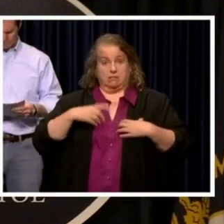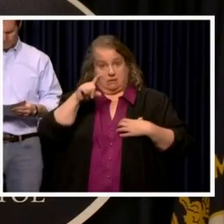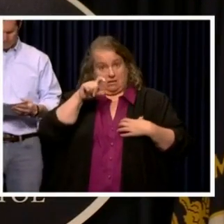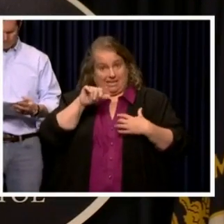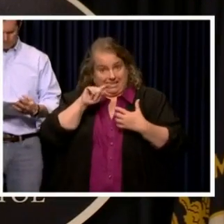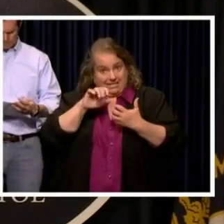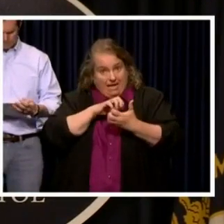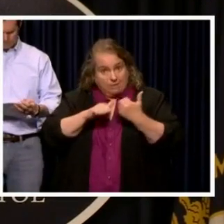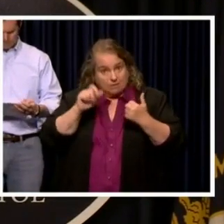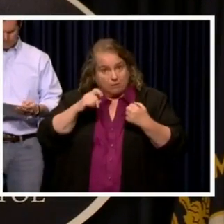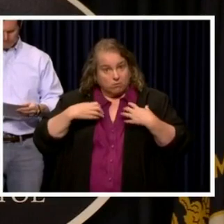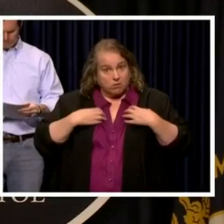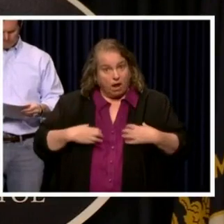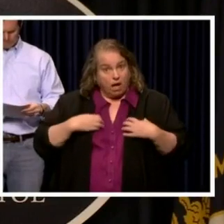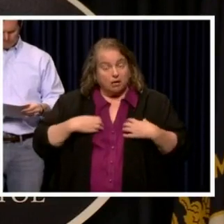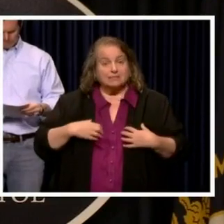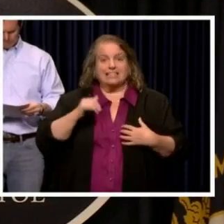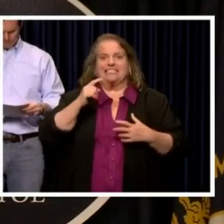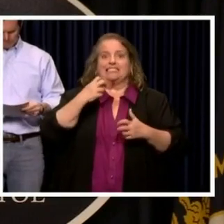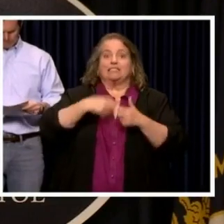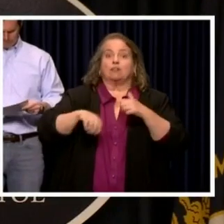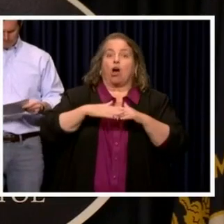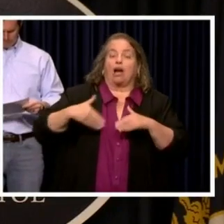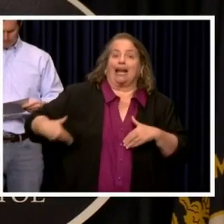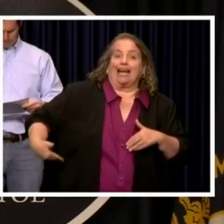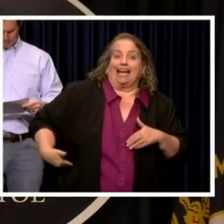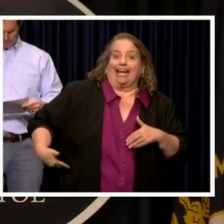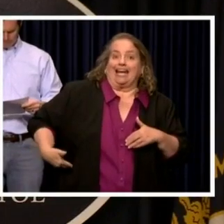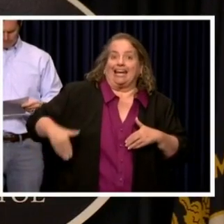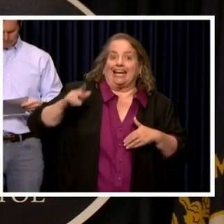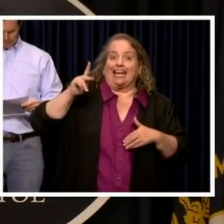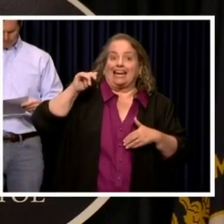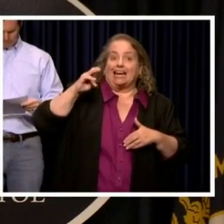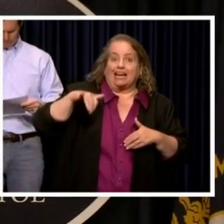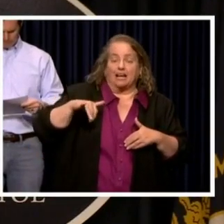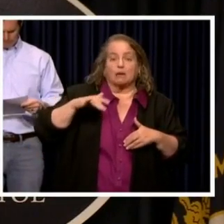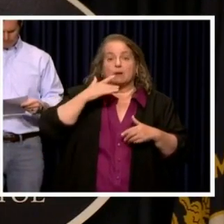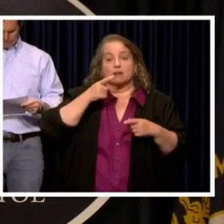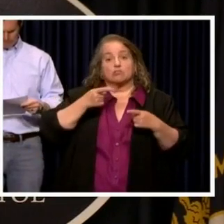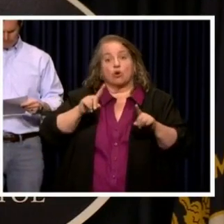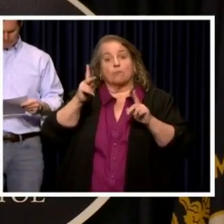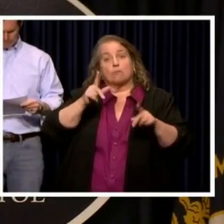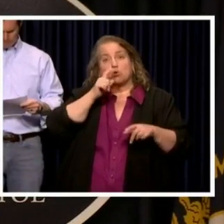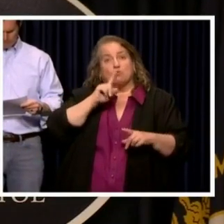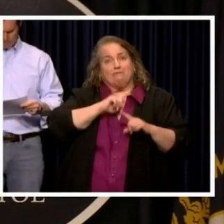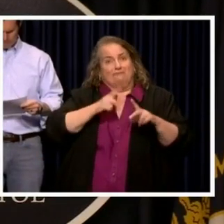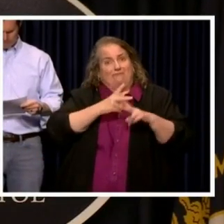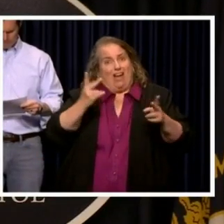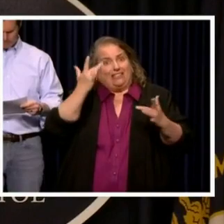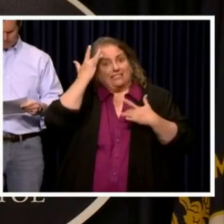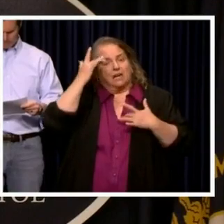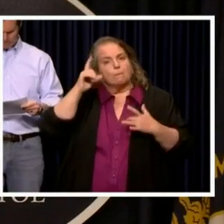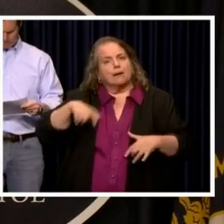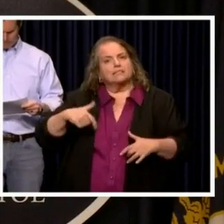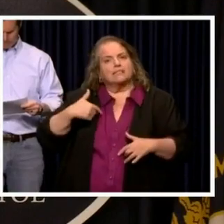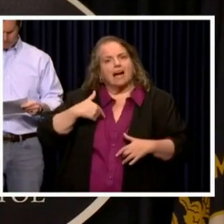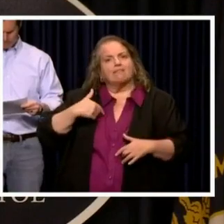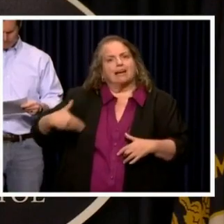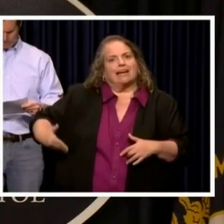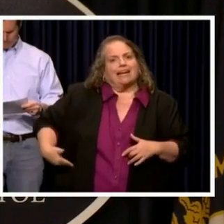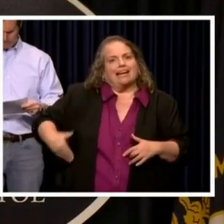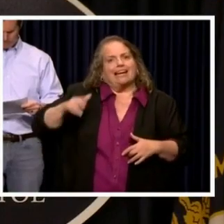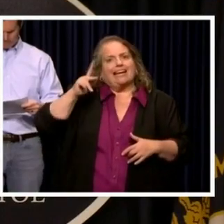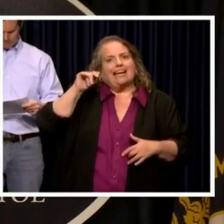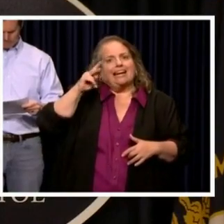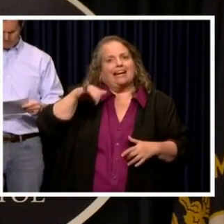been difficult on people's kidneys, and we've had people who've needed kidney support during the illness. So the answer is we really don't know for the long term,